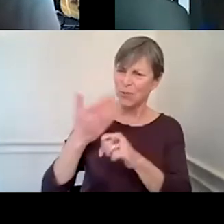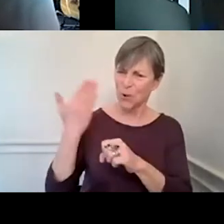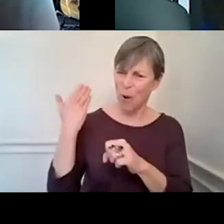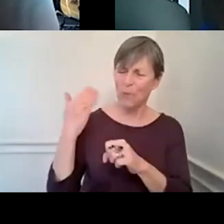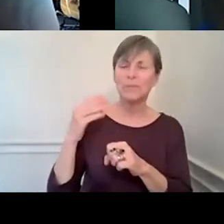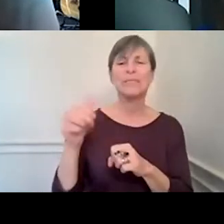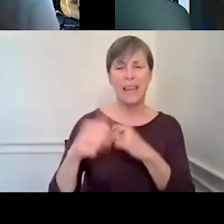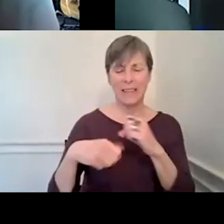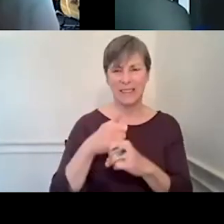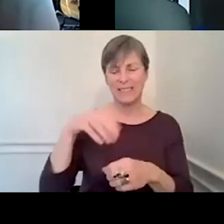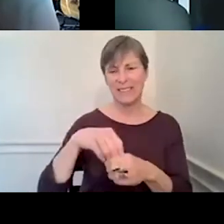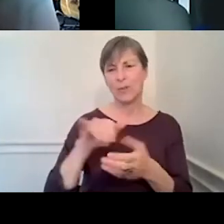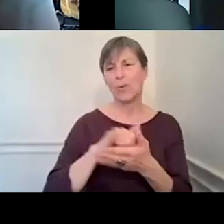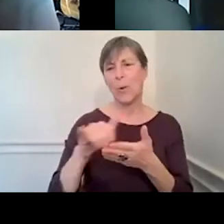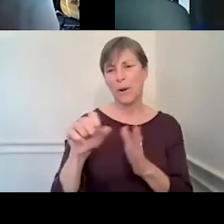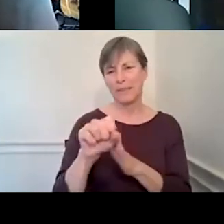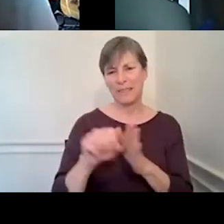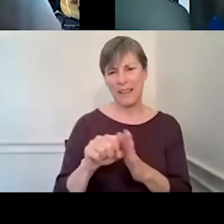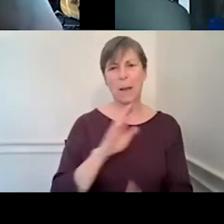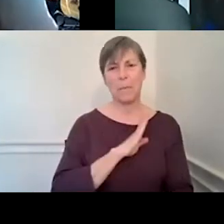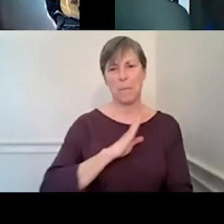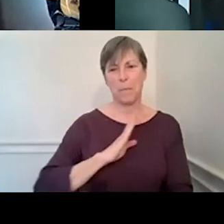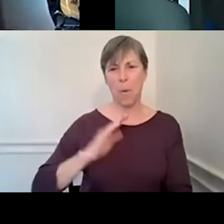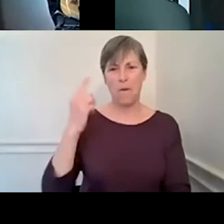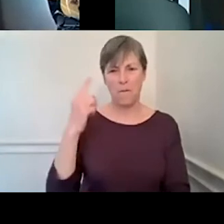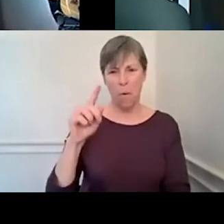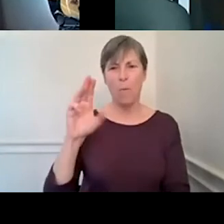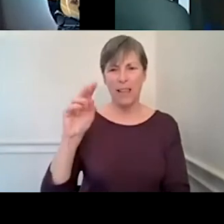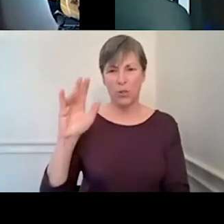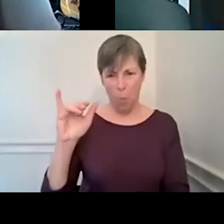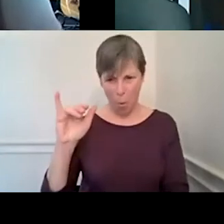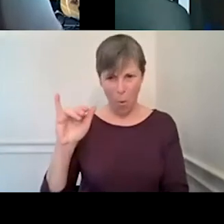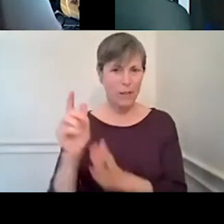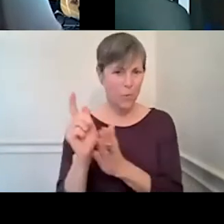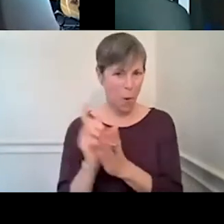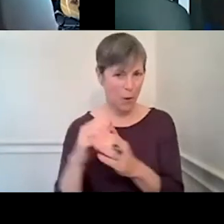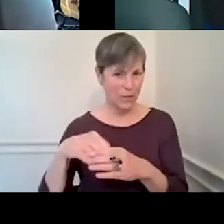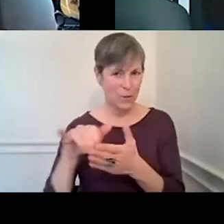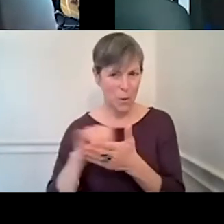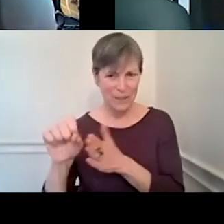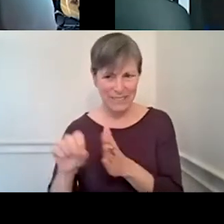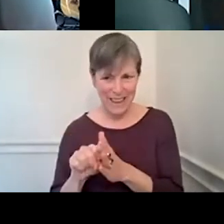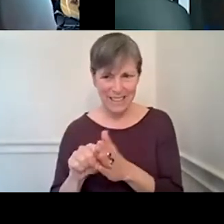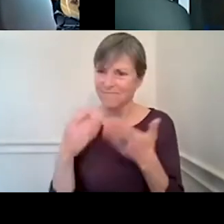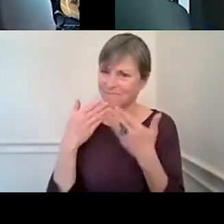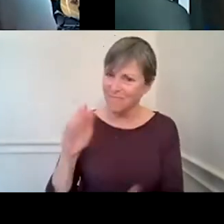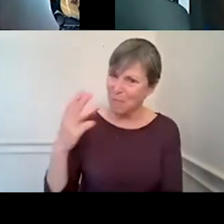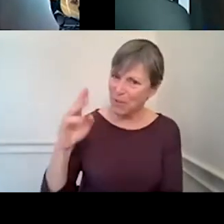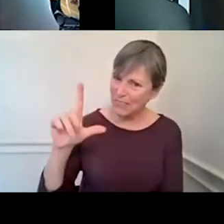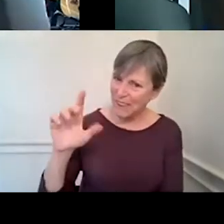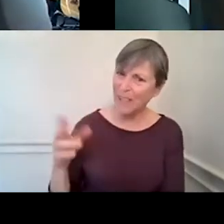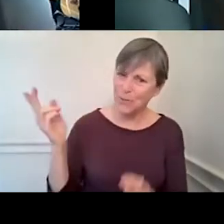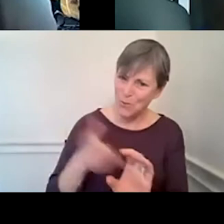New York State Board for Public Accountancy, regulatory body in New York State. So Michelle, thank you for being here.